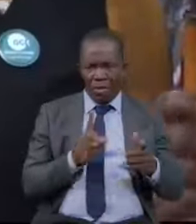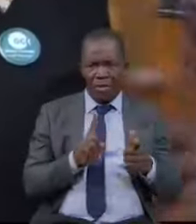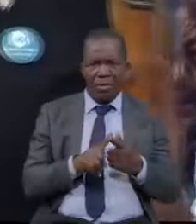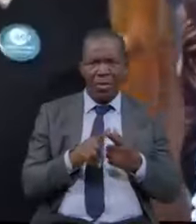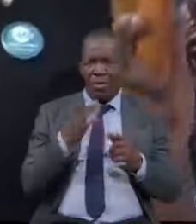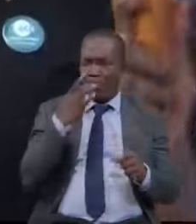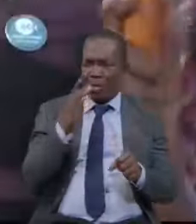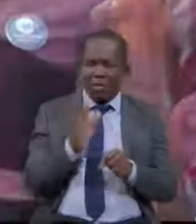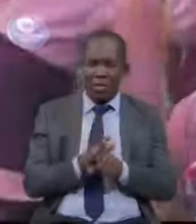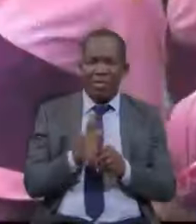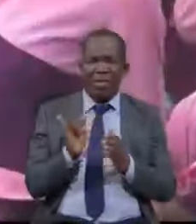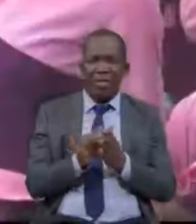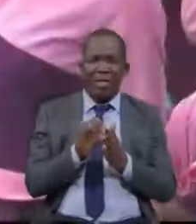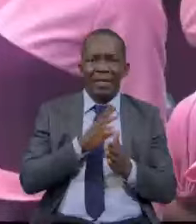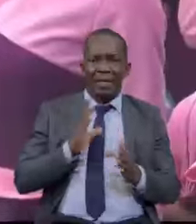Fearlessly,